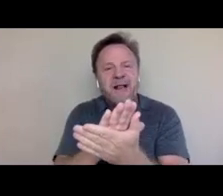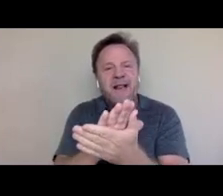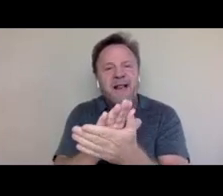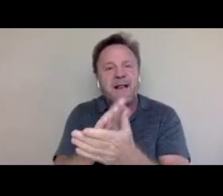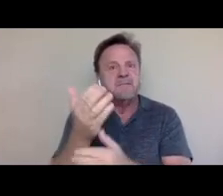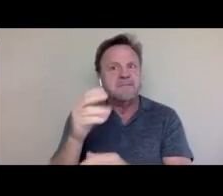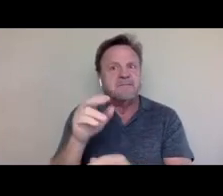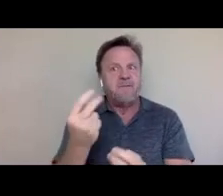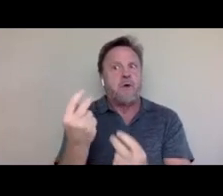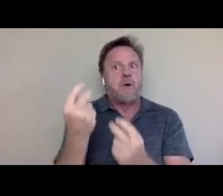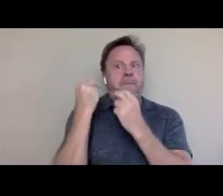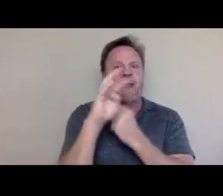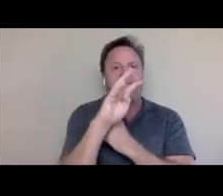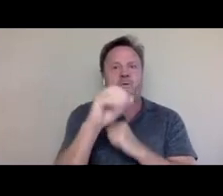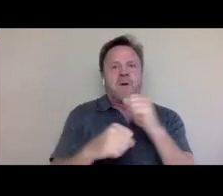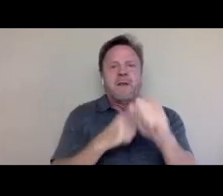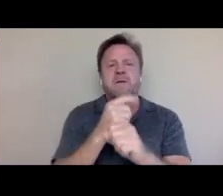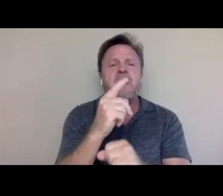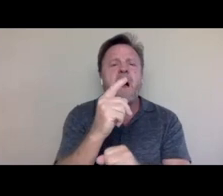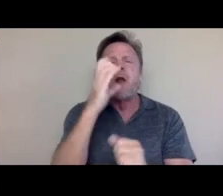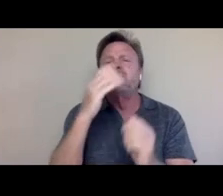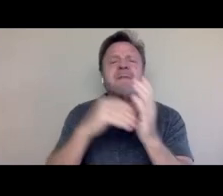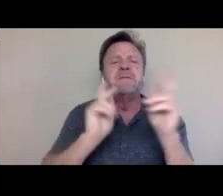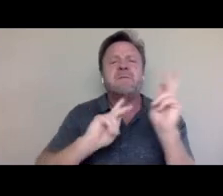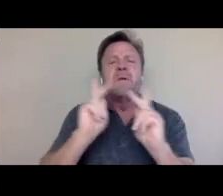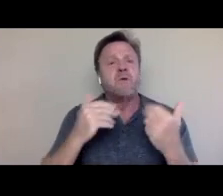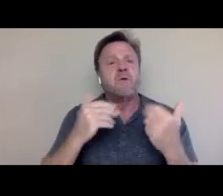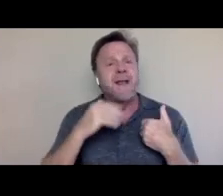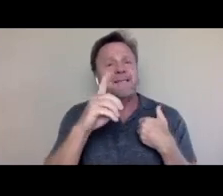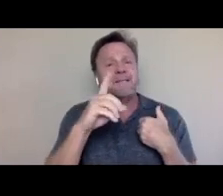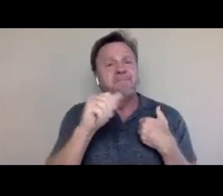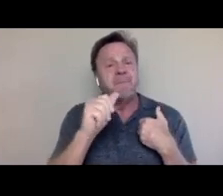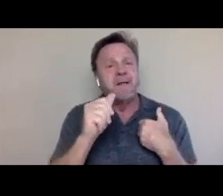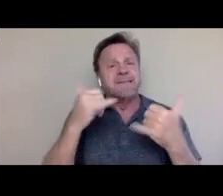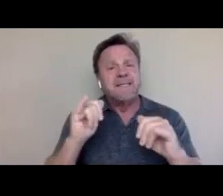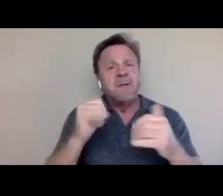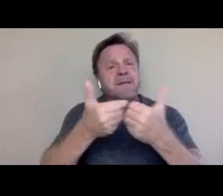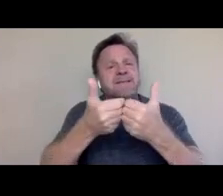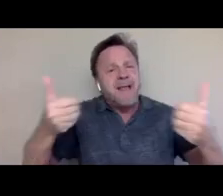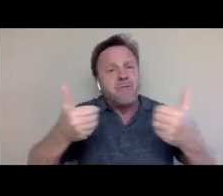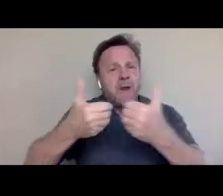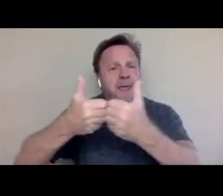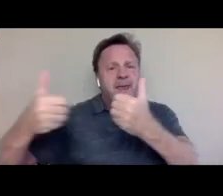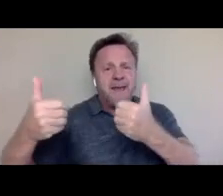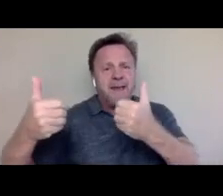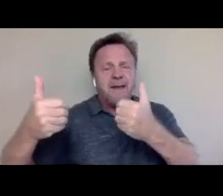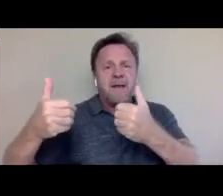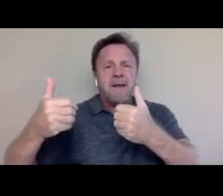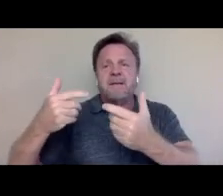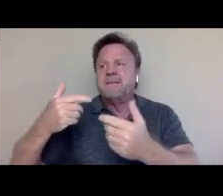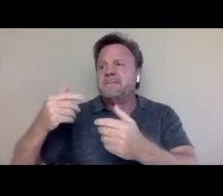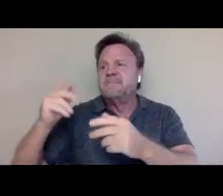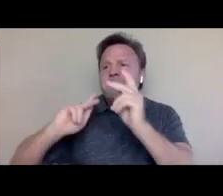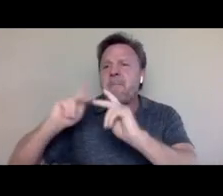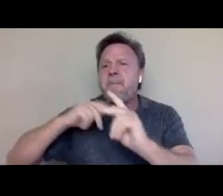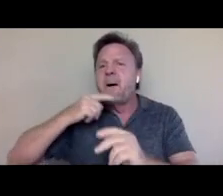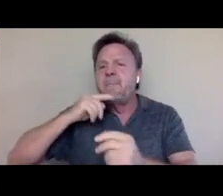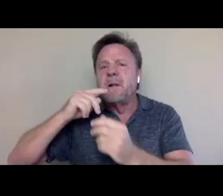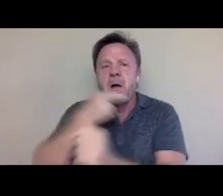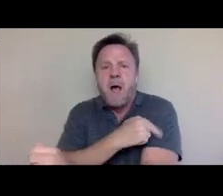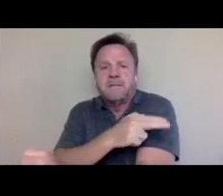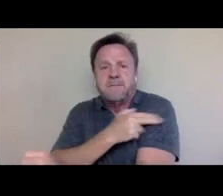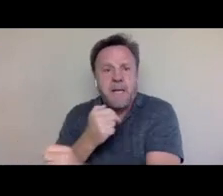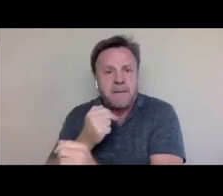years, hundreds of thousands of people with disabilities were still being segregated in public hospitals, sometimes called